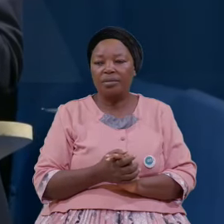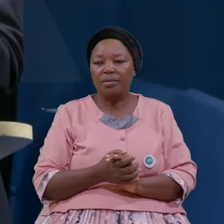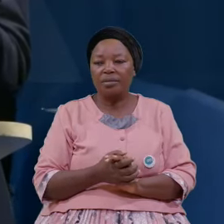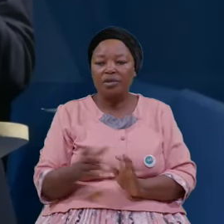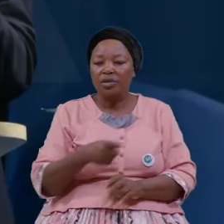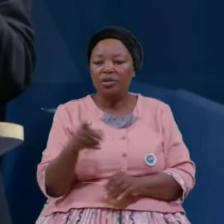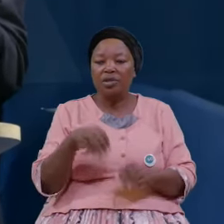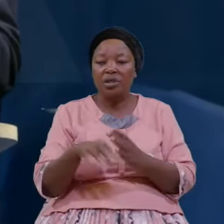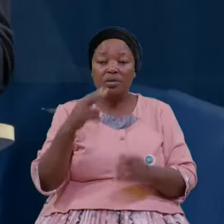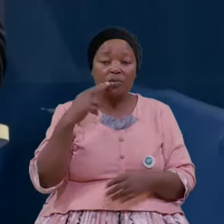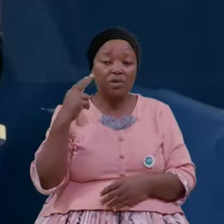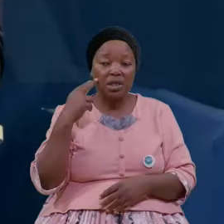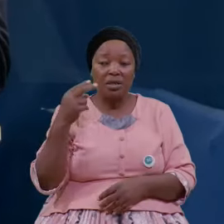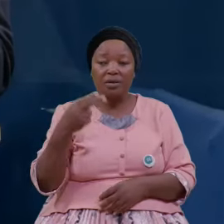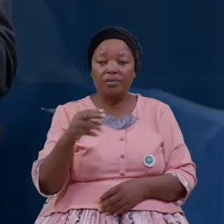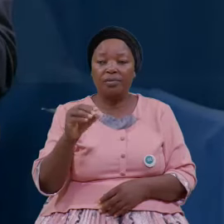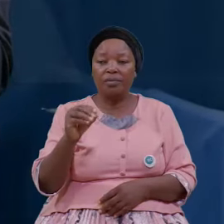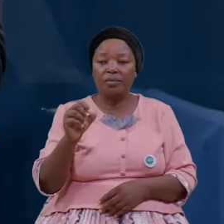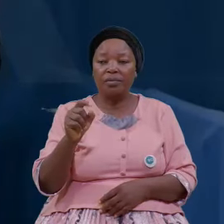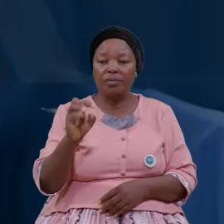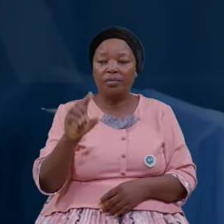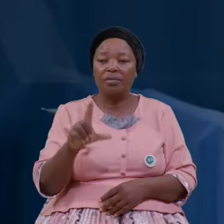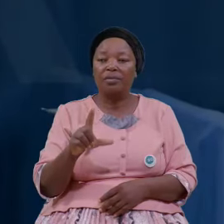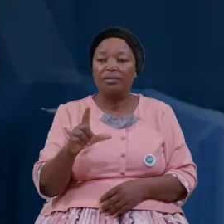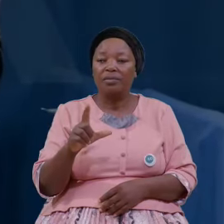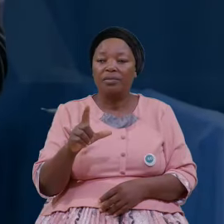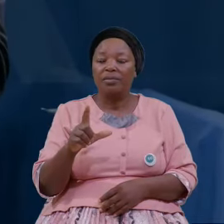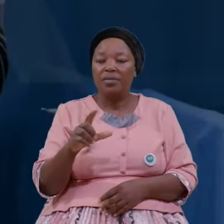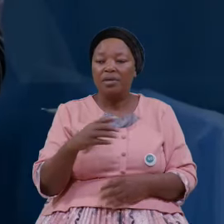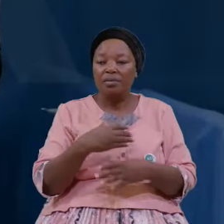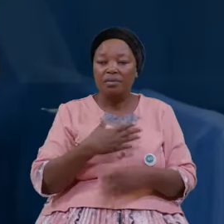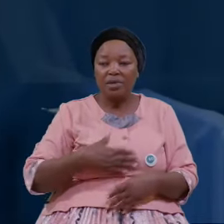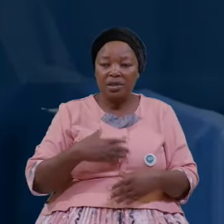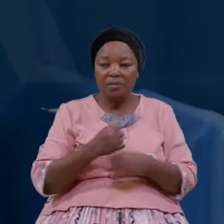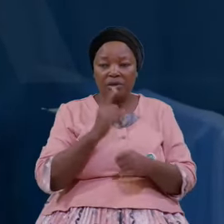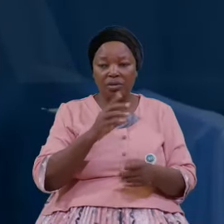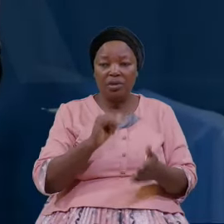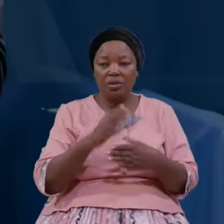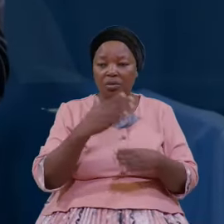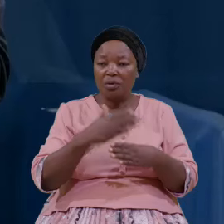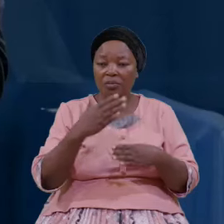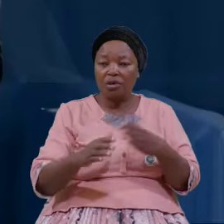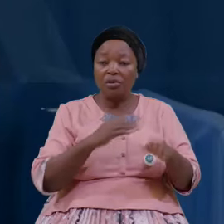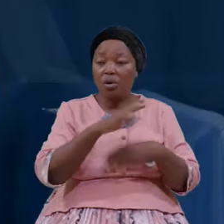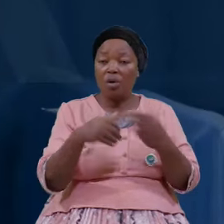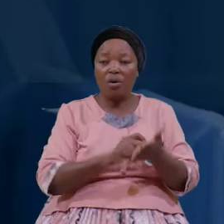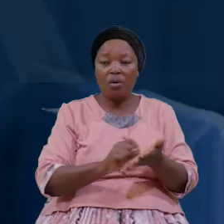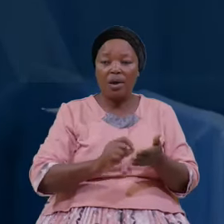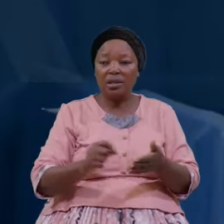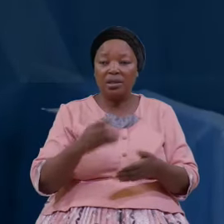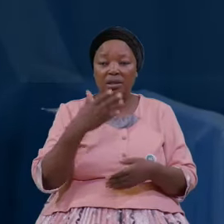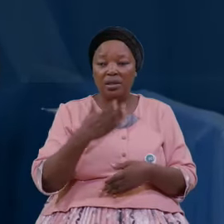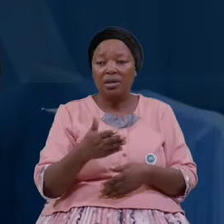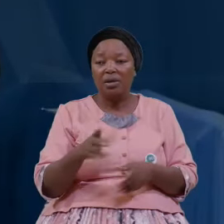me, make sure you complete all writing the names of all the